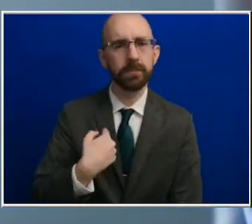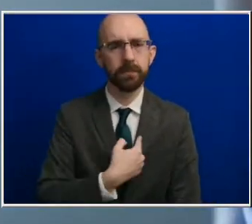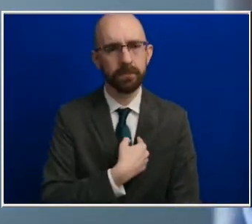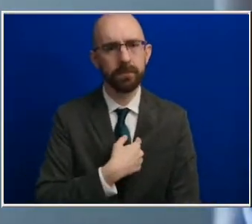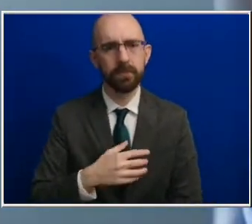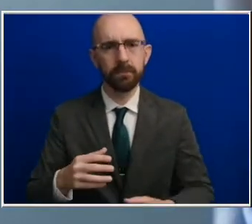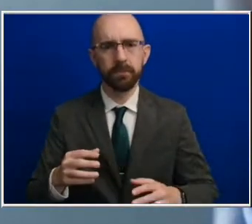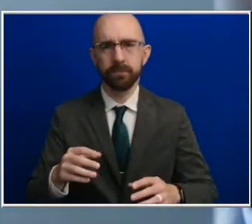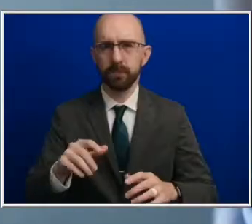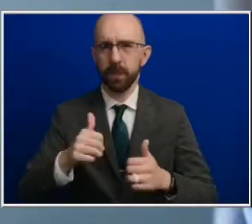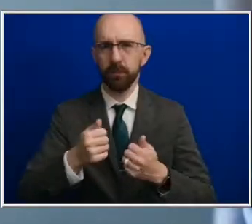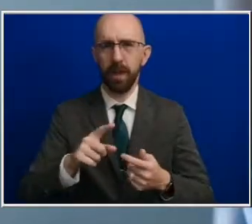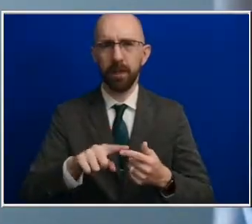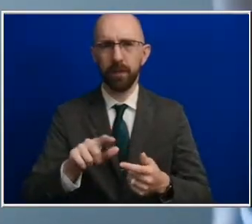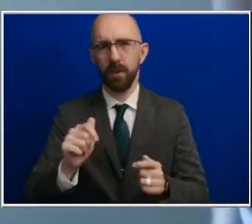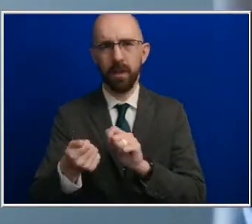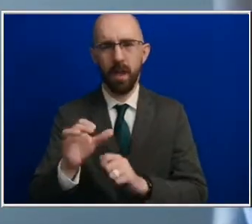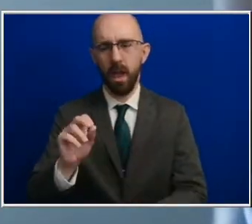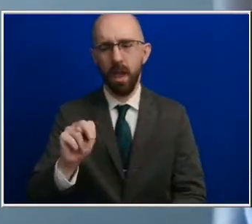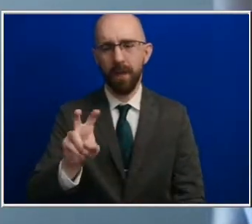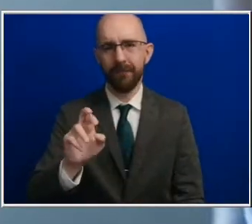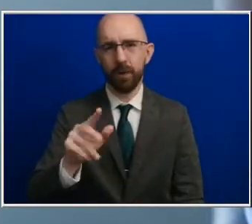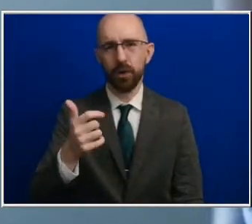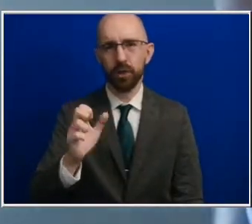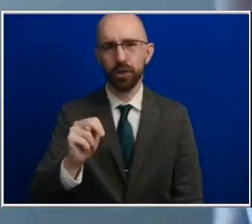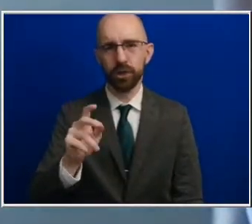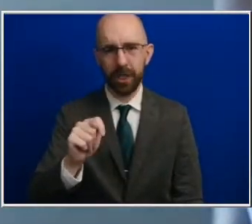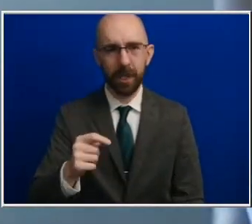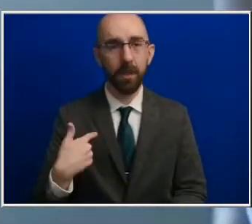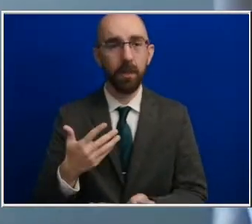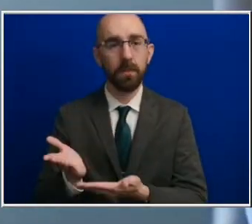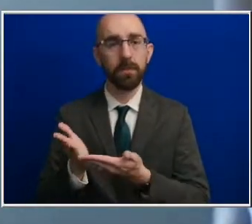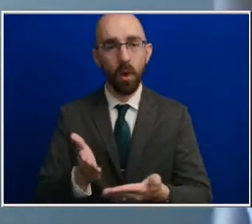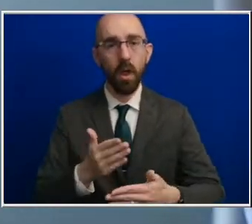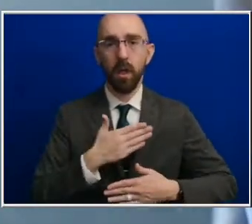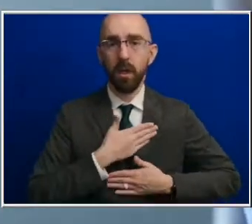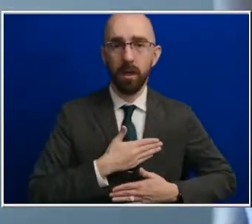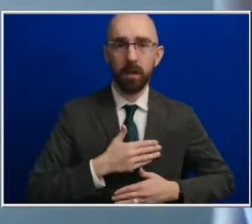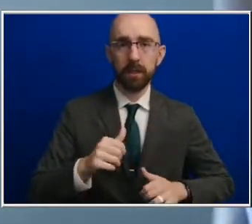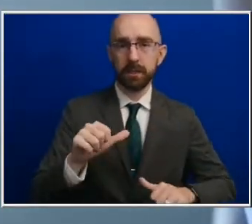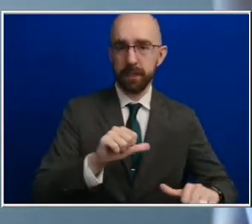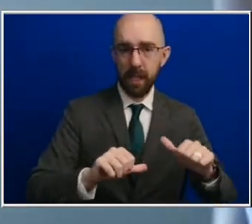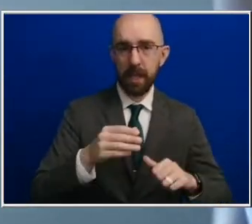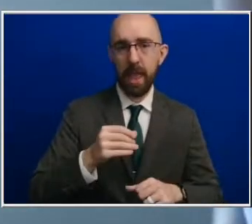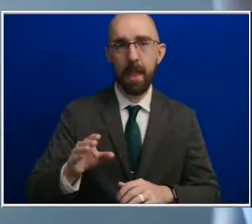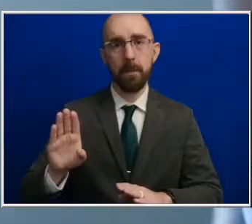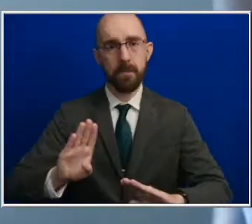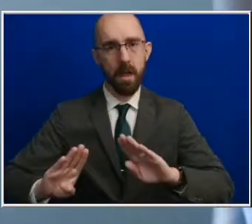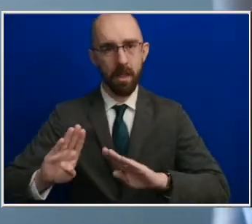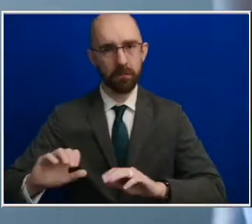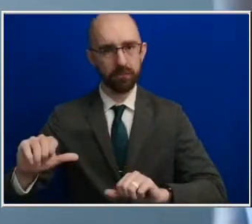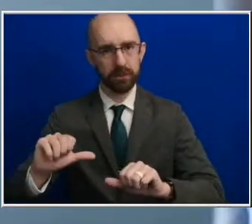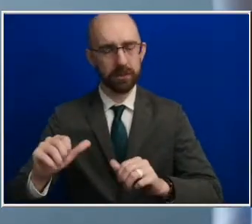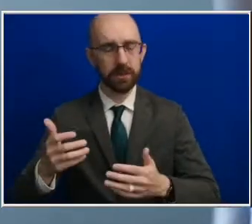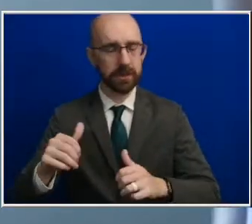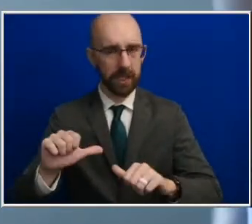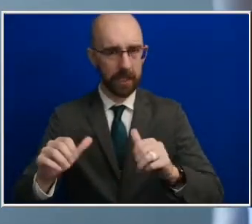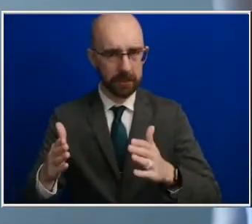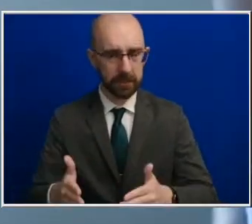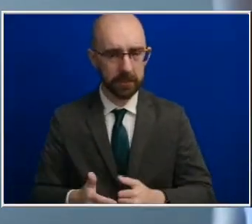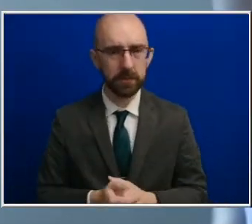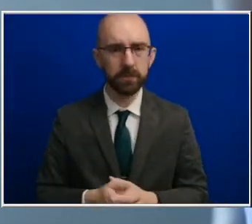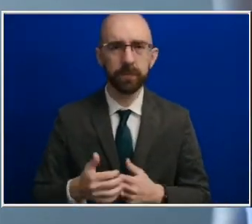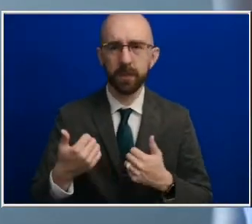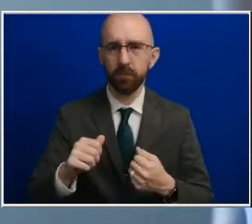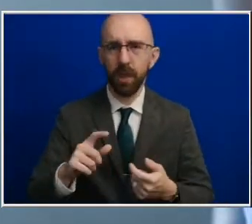convergent approach, meaning we brought physical scientists along with biological scientists to